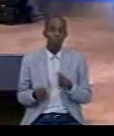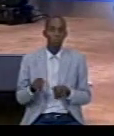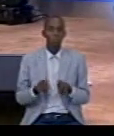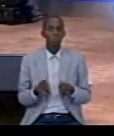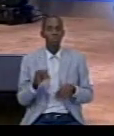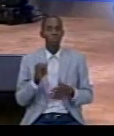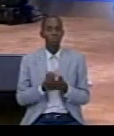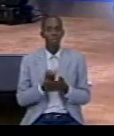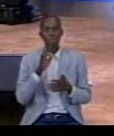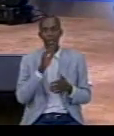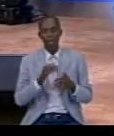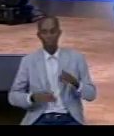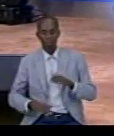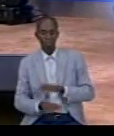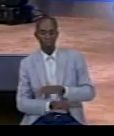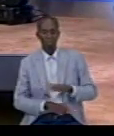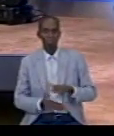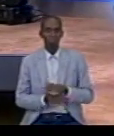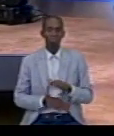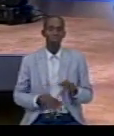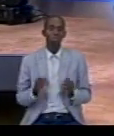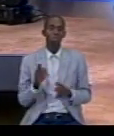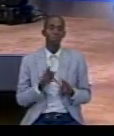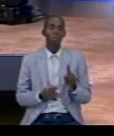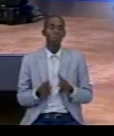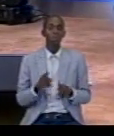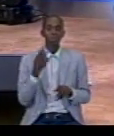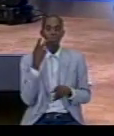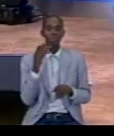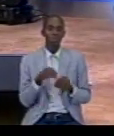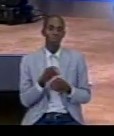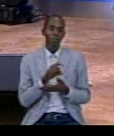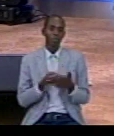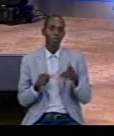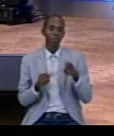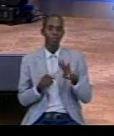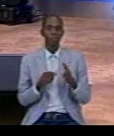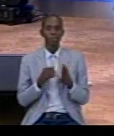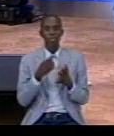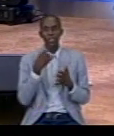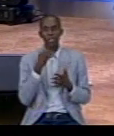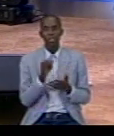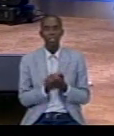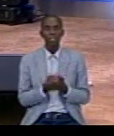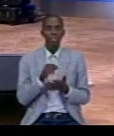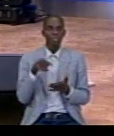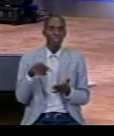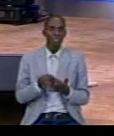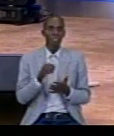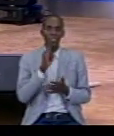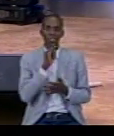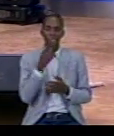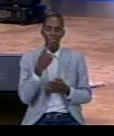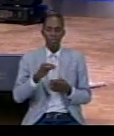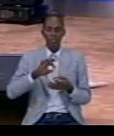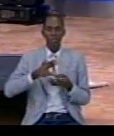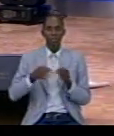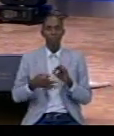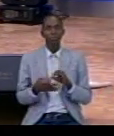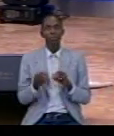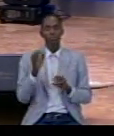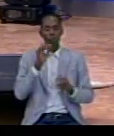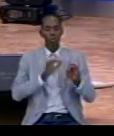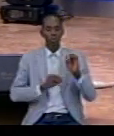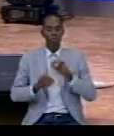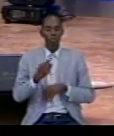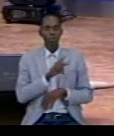basest of men. Look at verse 24. In verse 24, it says, this is the interpretation, O